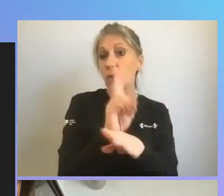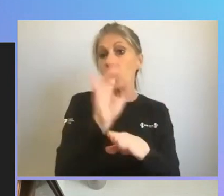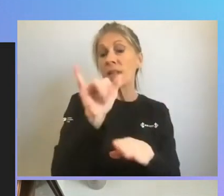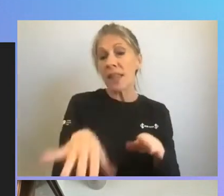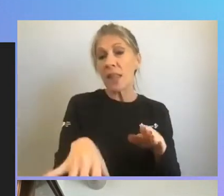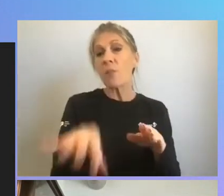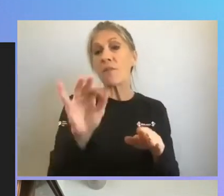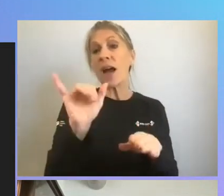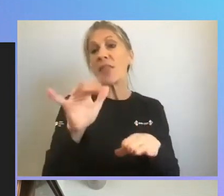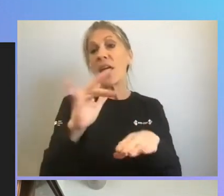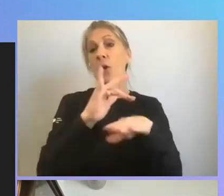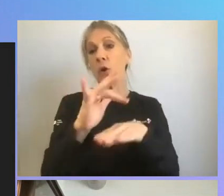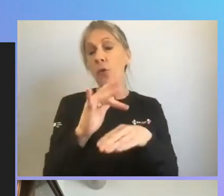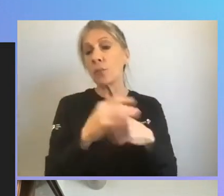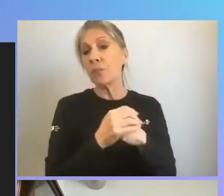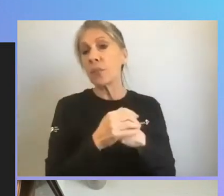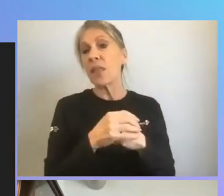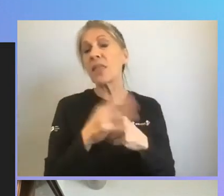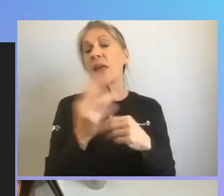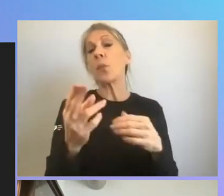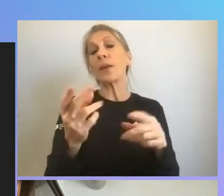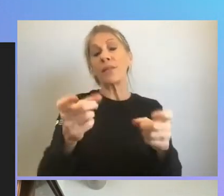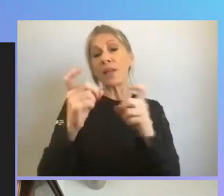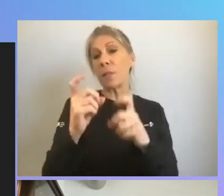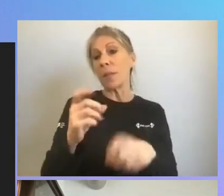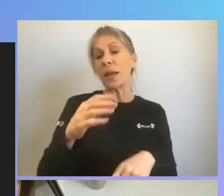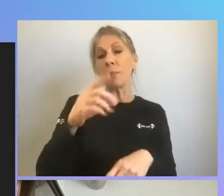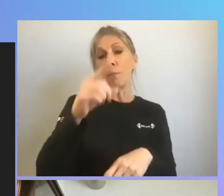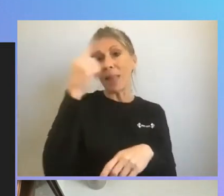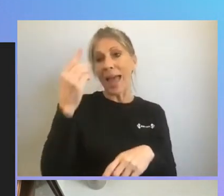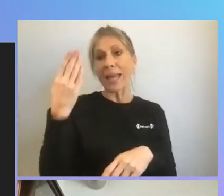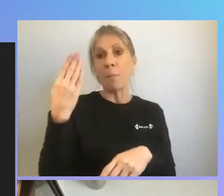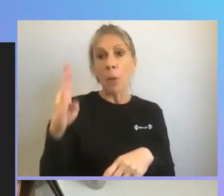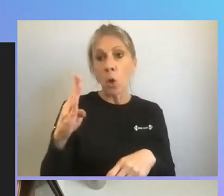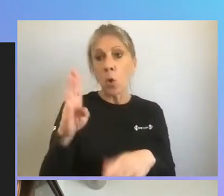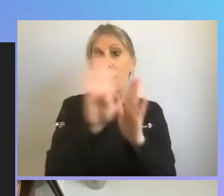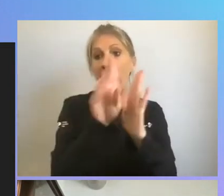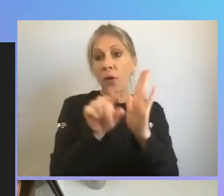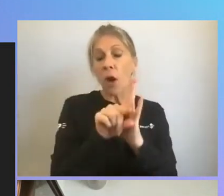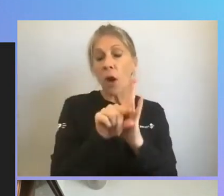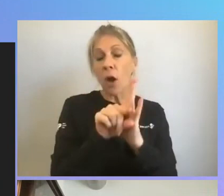shipped me a design with a darker color blue background or something, for example, to meet those color